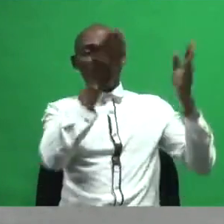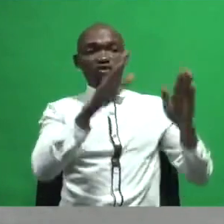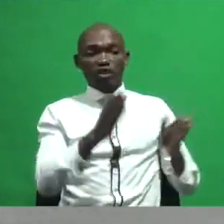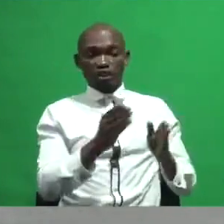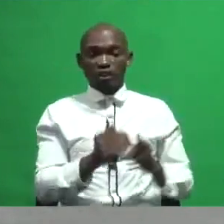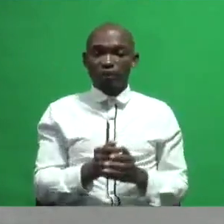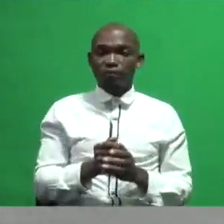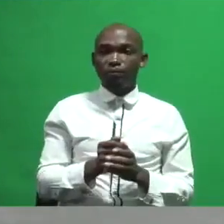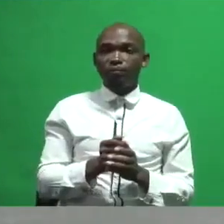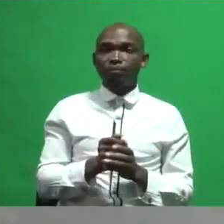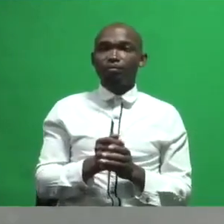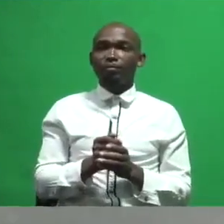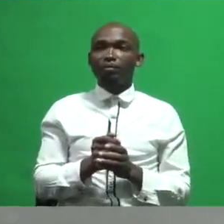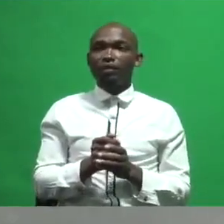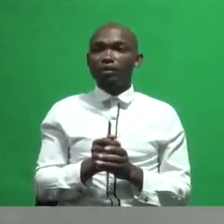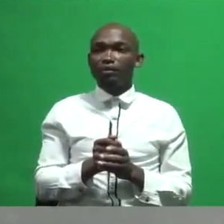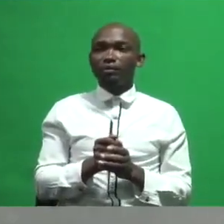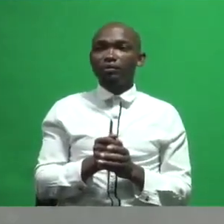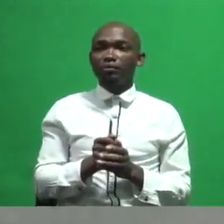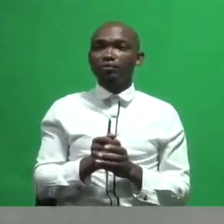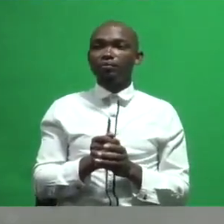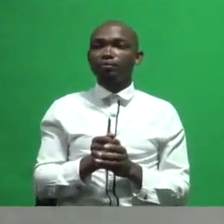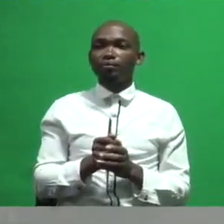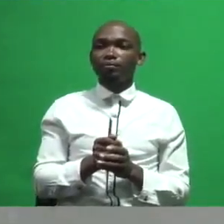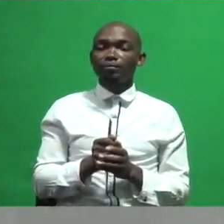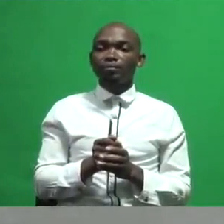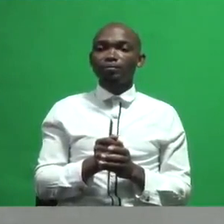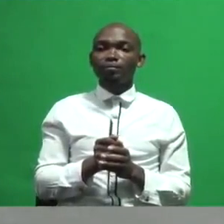structure. Okay, let us do that.